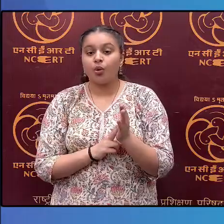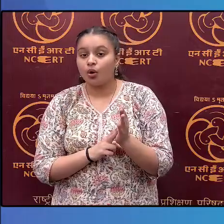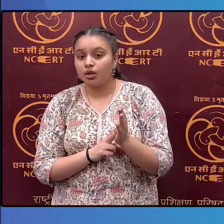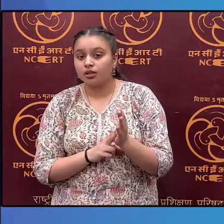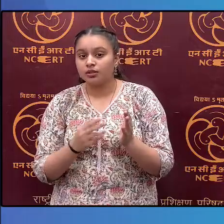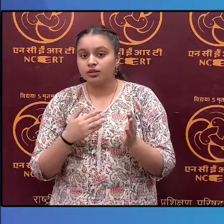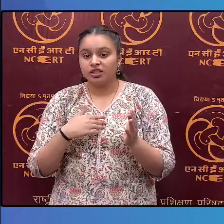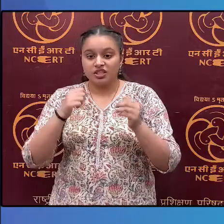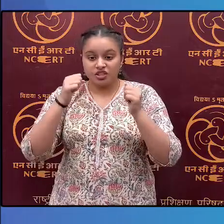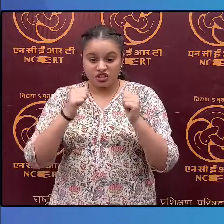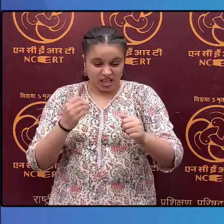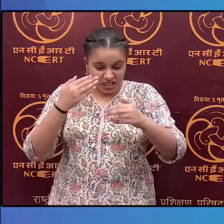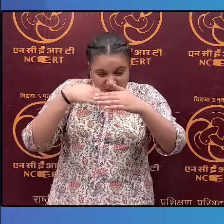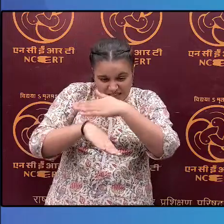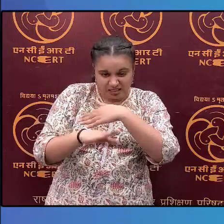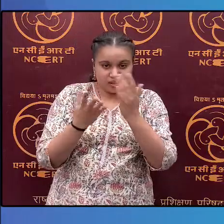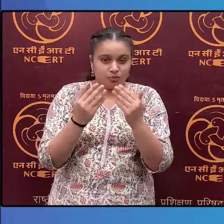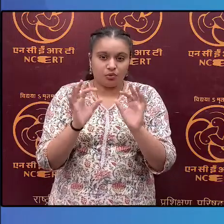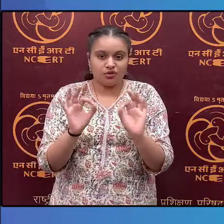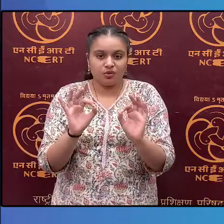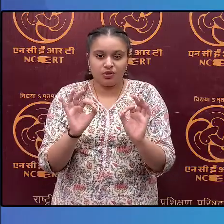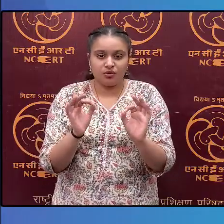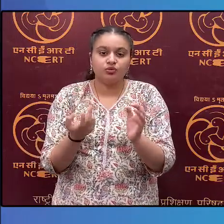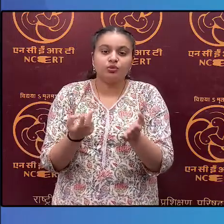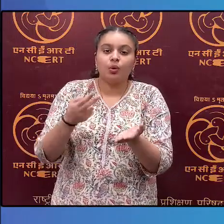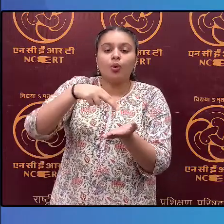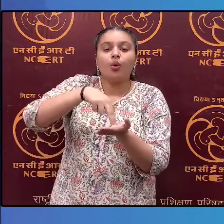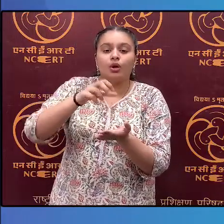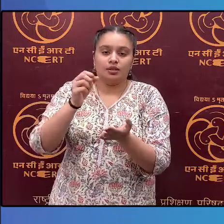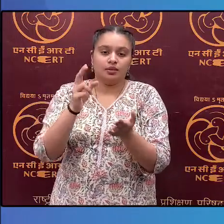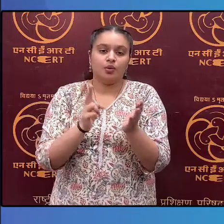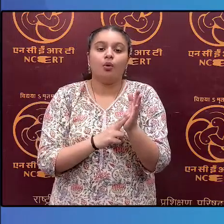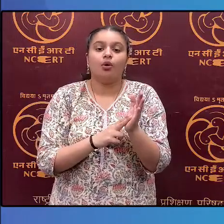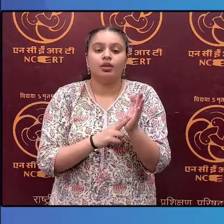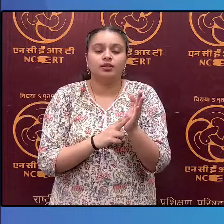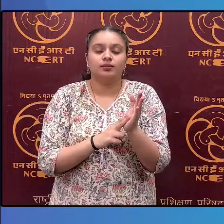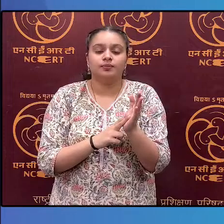be inside the chair. No. So, absolutely that answer is crossed